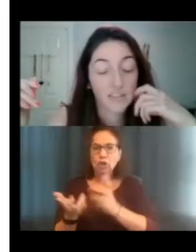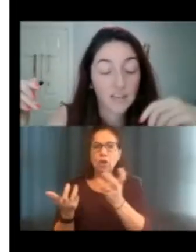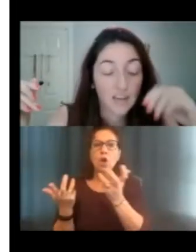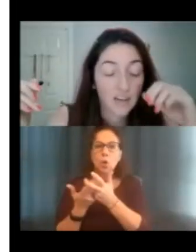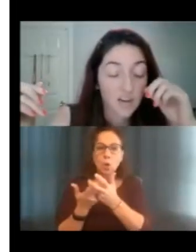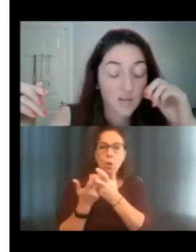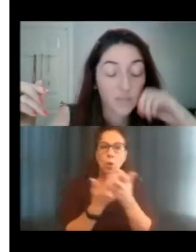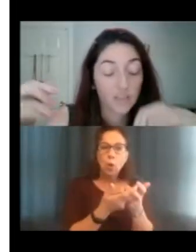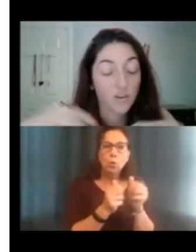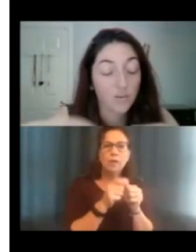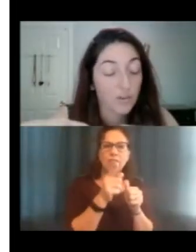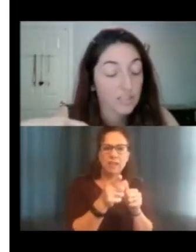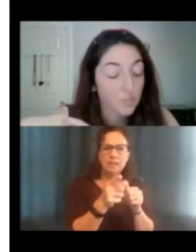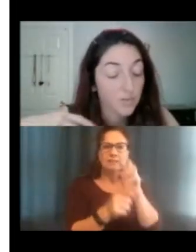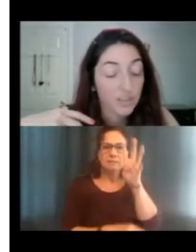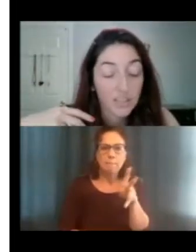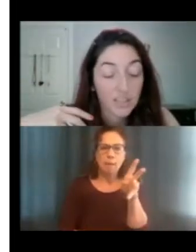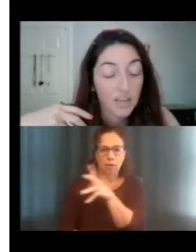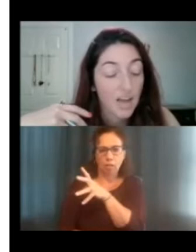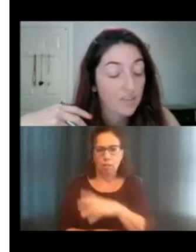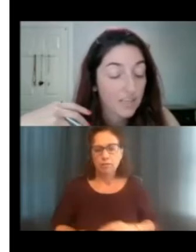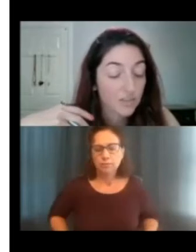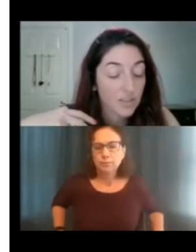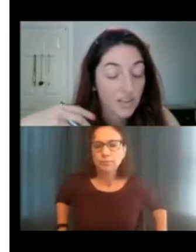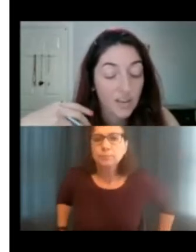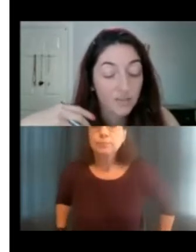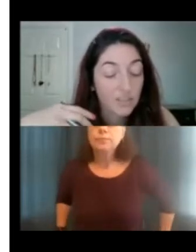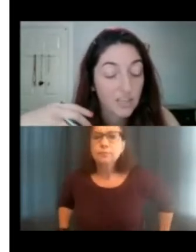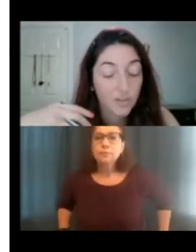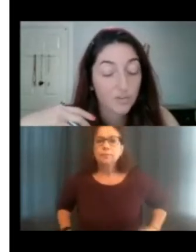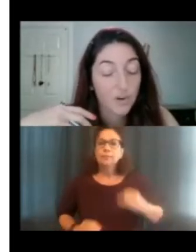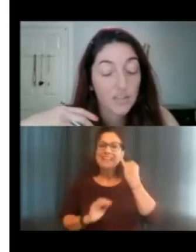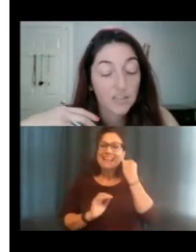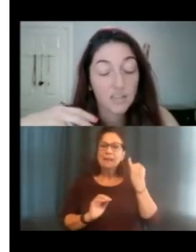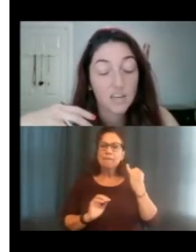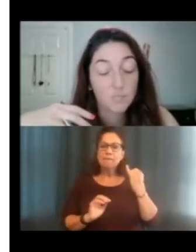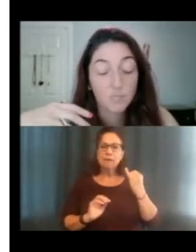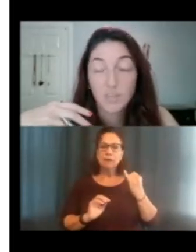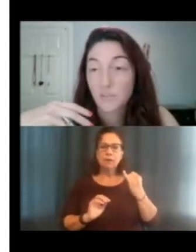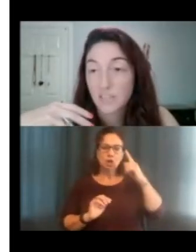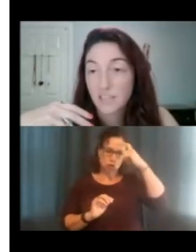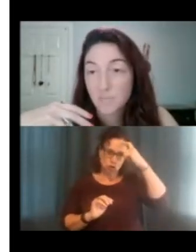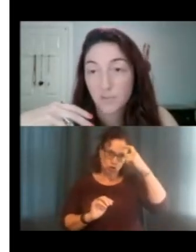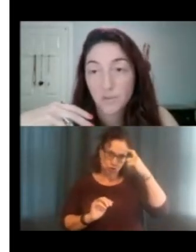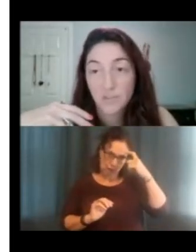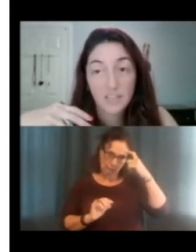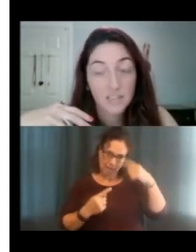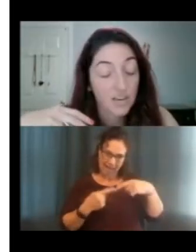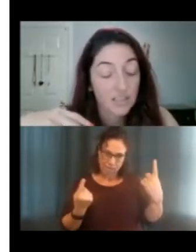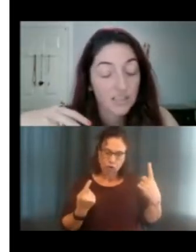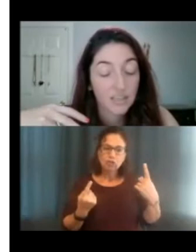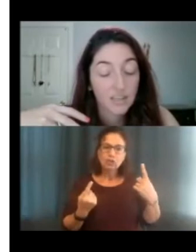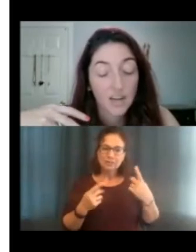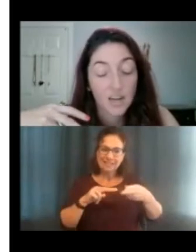model. So for example, having a history of adversity or trauma increases nightmare frequency